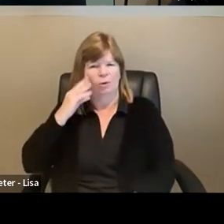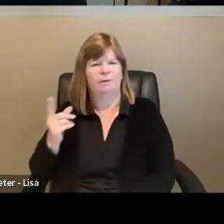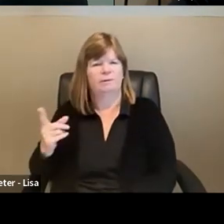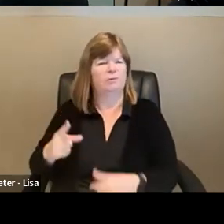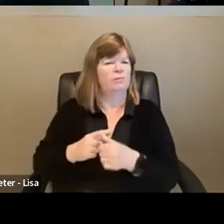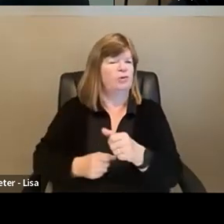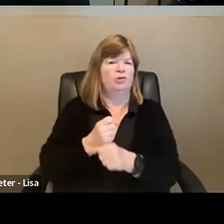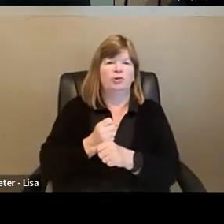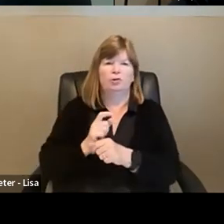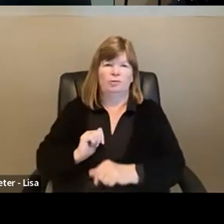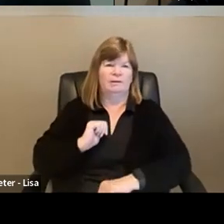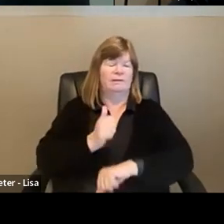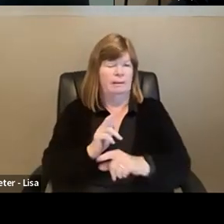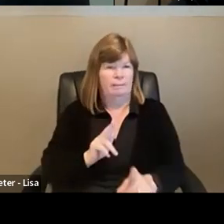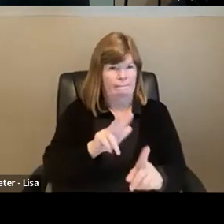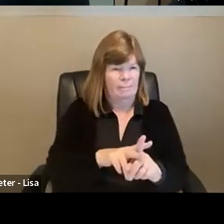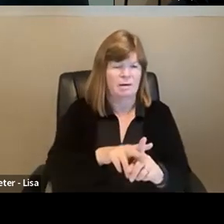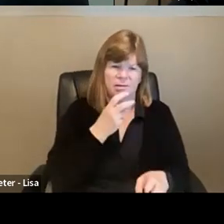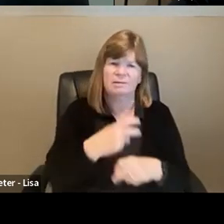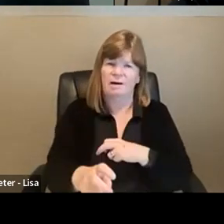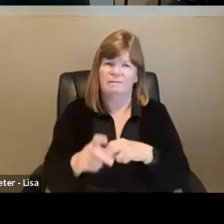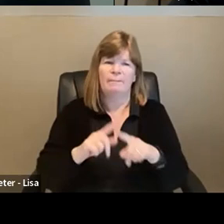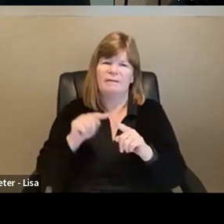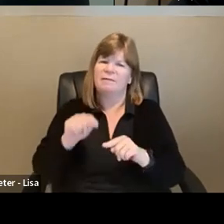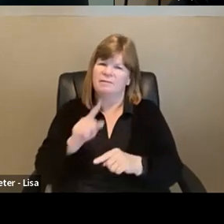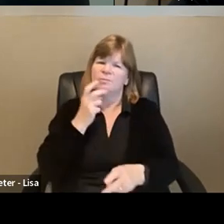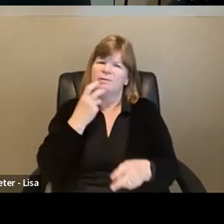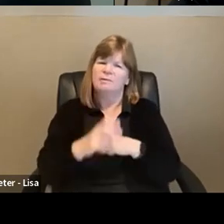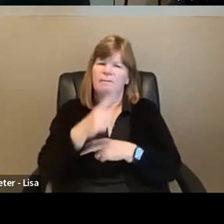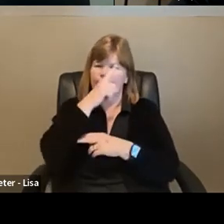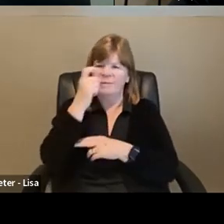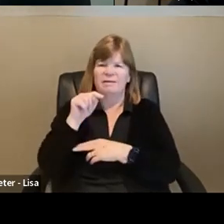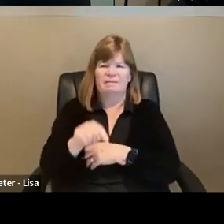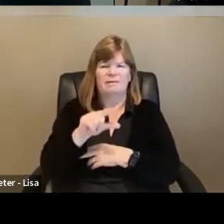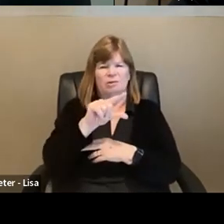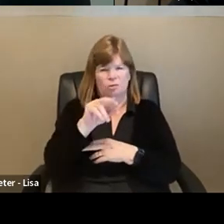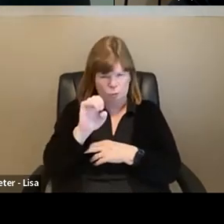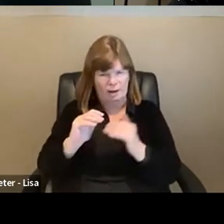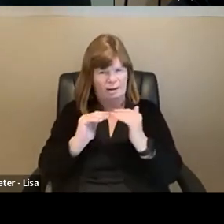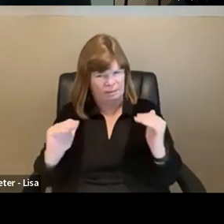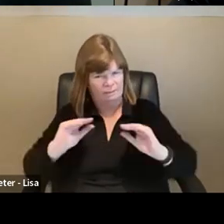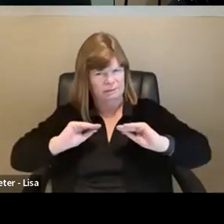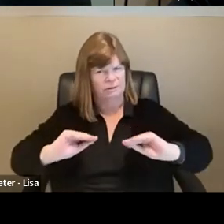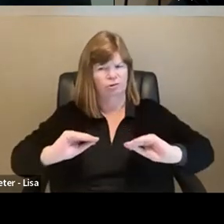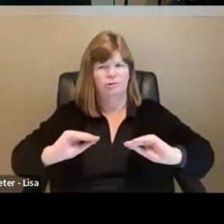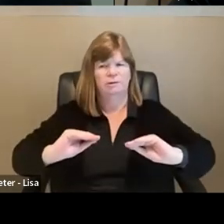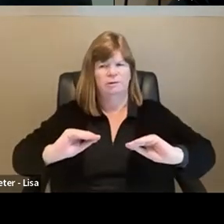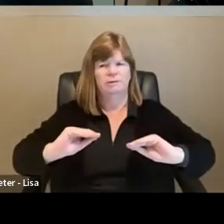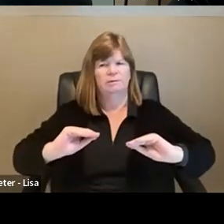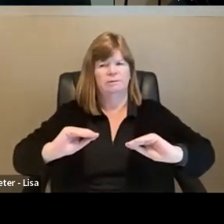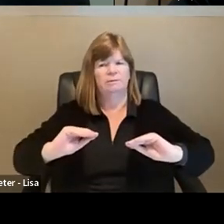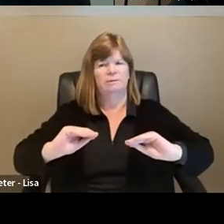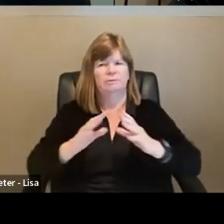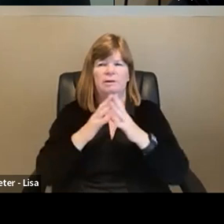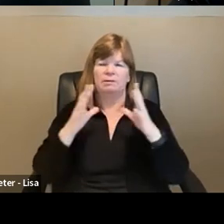of any implementation is difficult, but this is really difficult because this really is grade level instruction. And, there's a lot